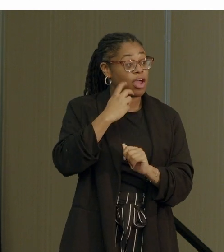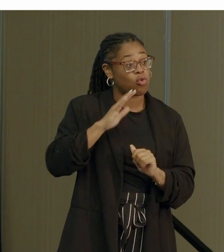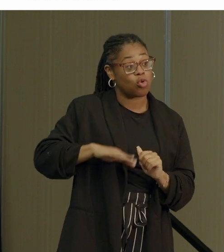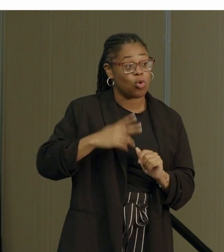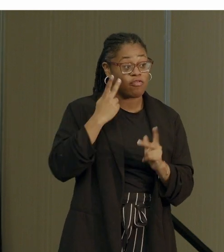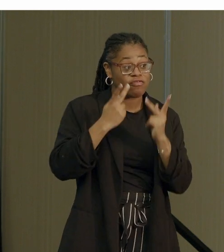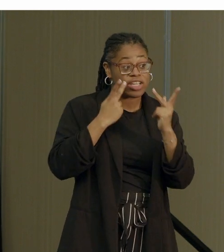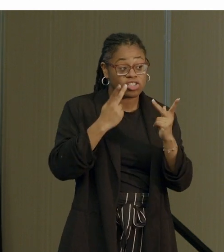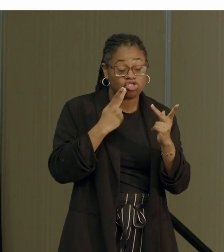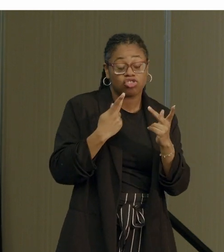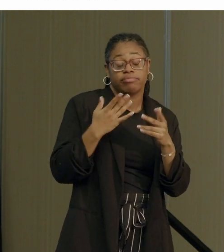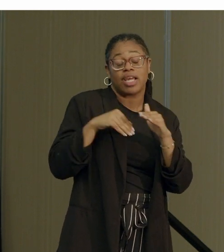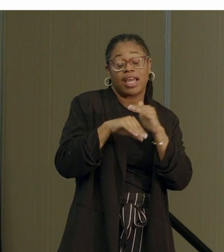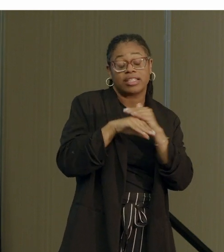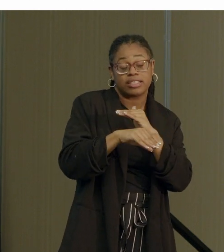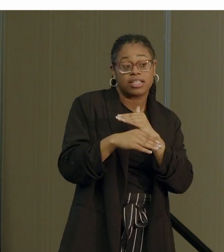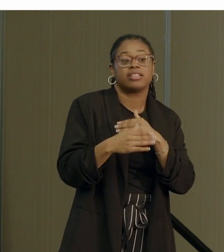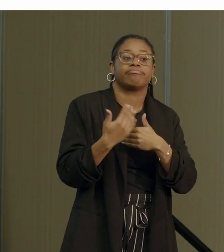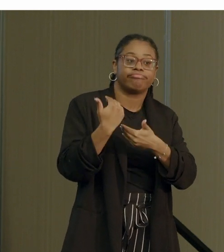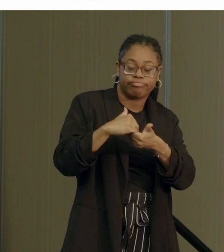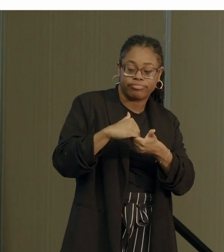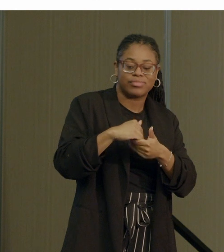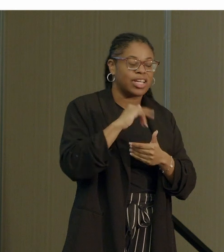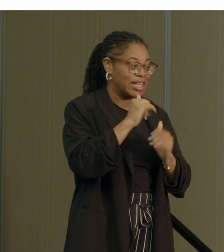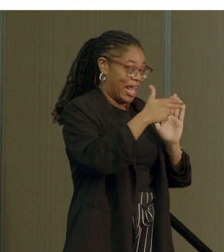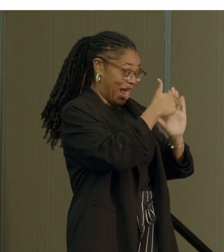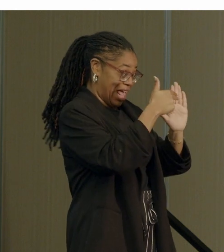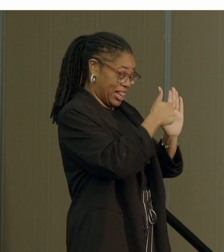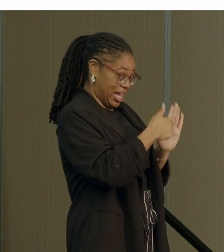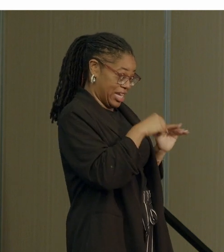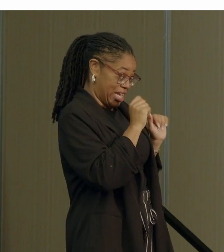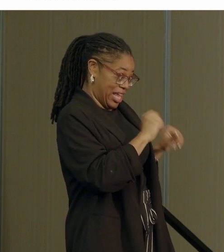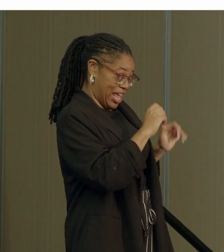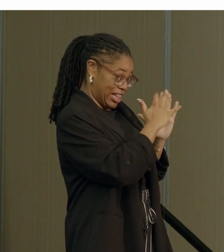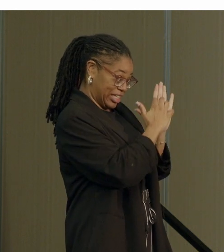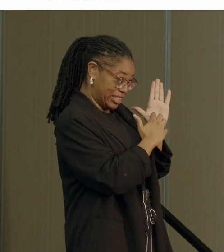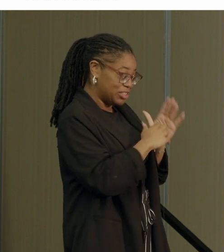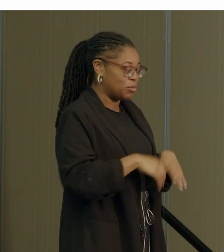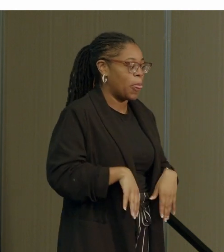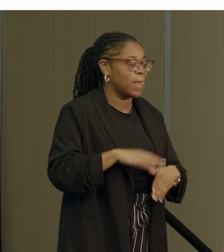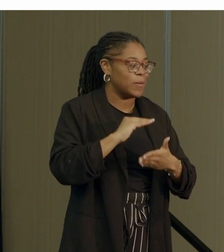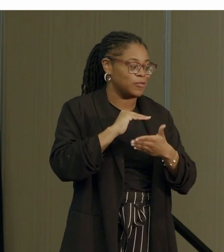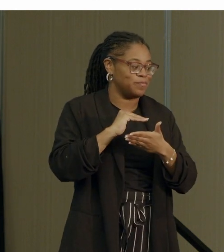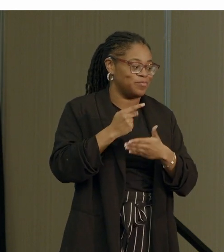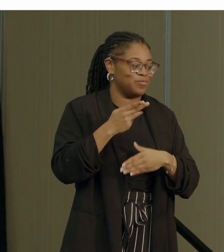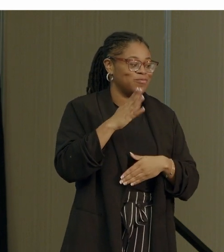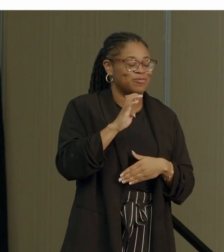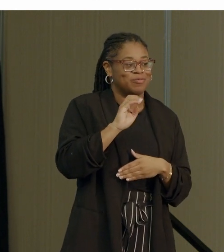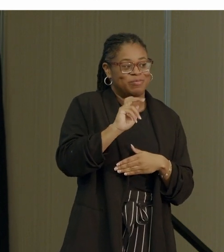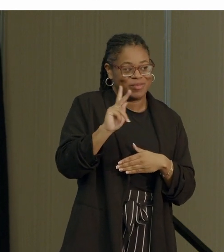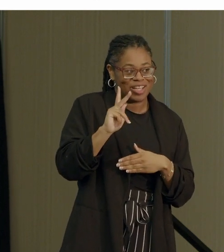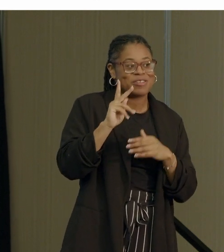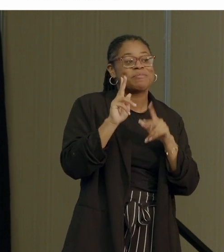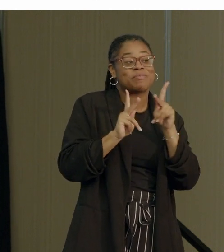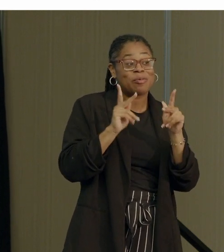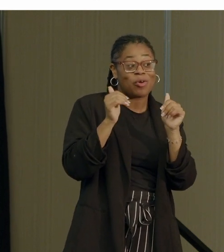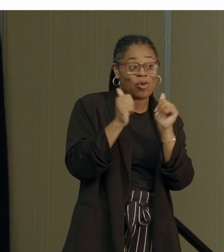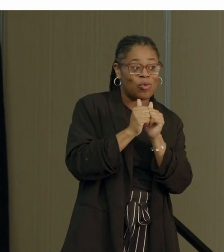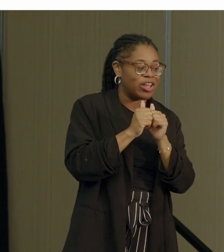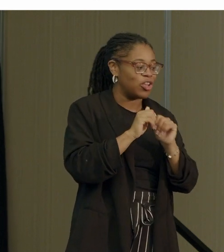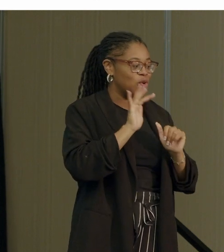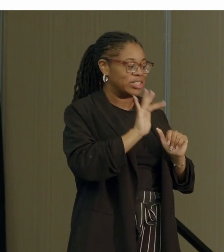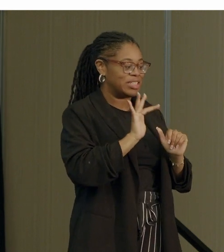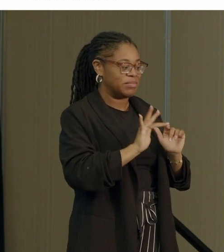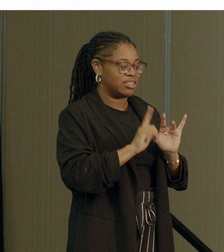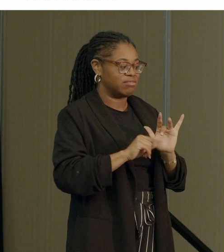vision access information and collaborate. There's also highlighting Google of the Workspace text. for Chromebook motor and people with Google you can skip Workspace around.